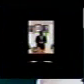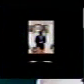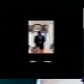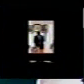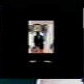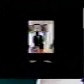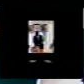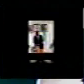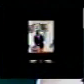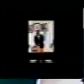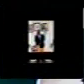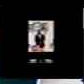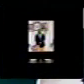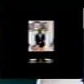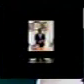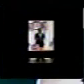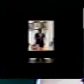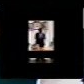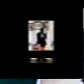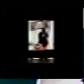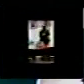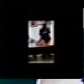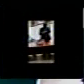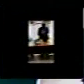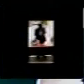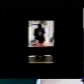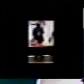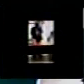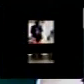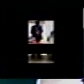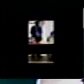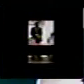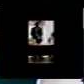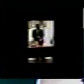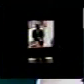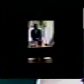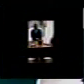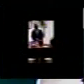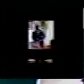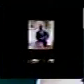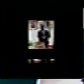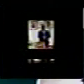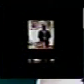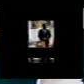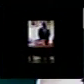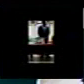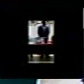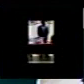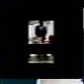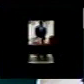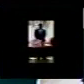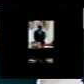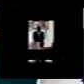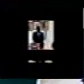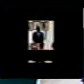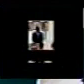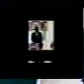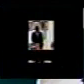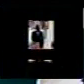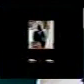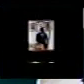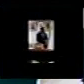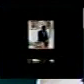me, lest I should be exalted above measure. Here Paul the apostle recognized the